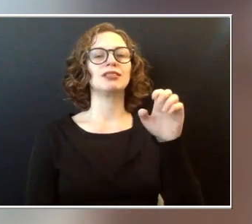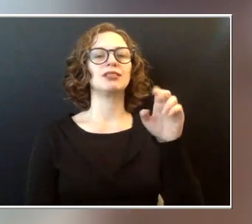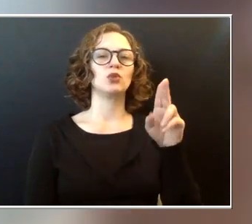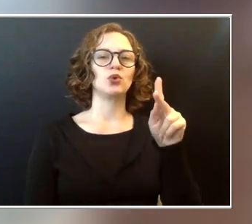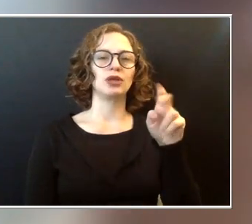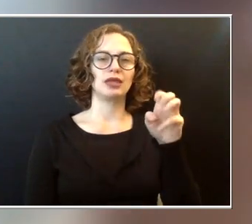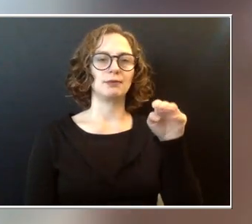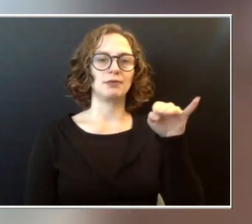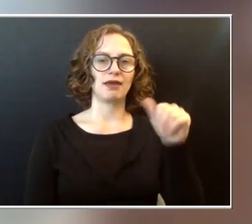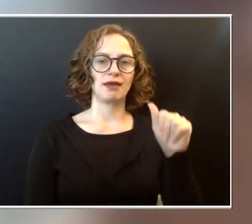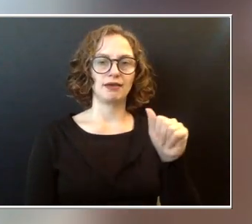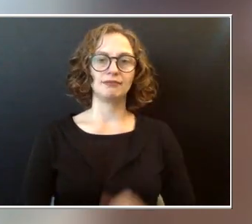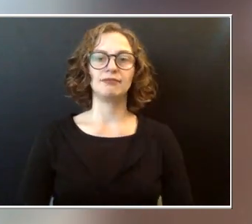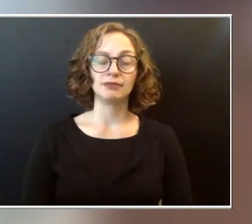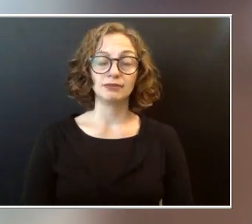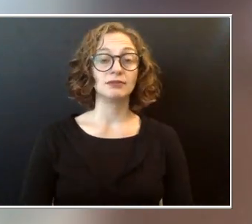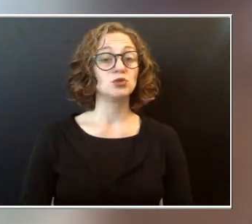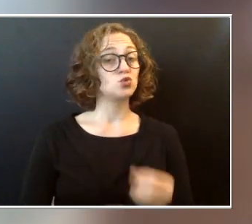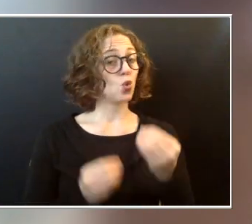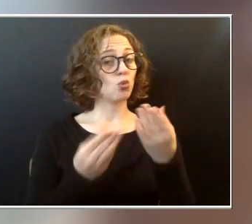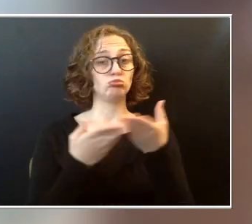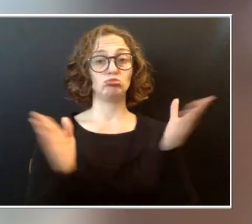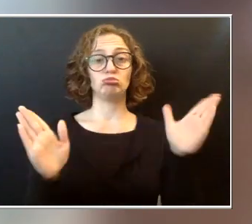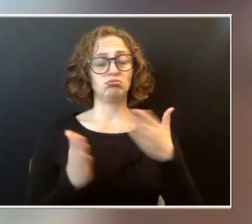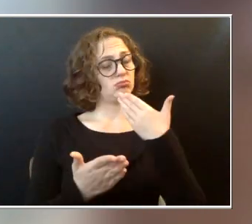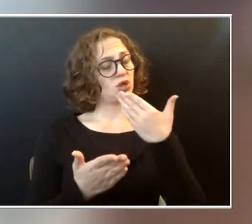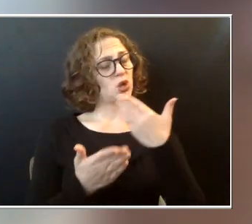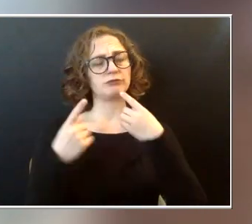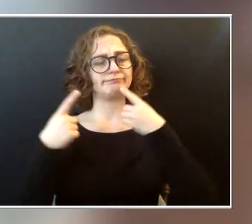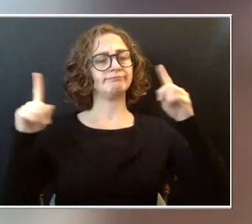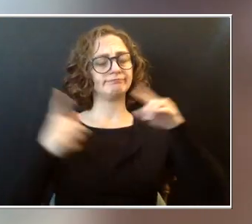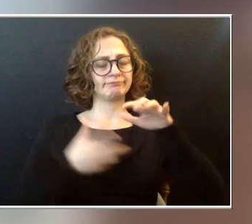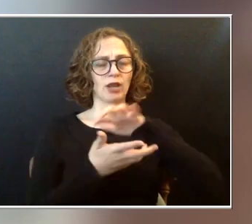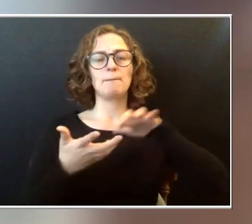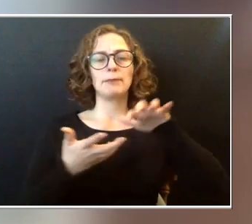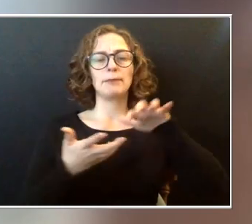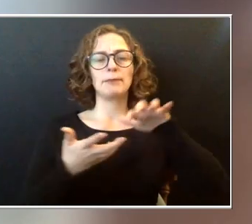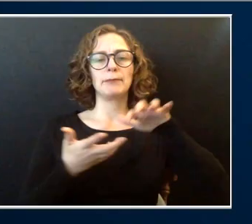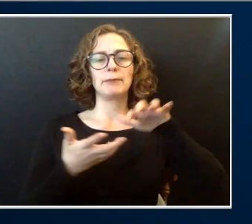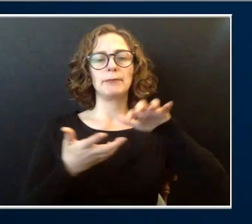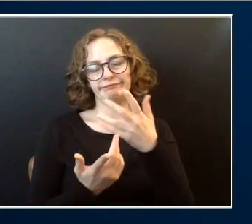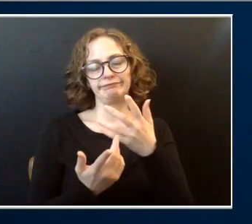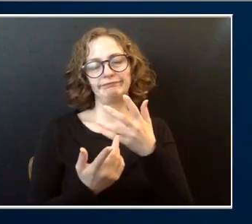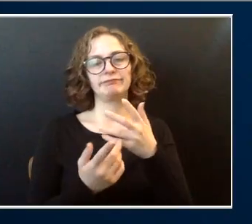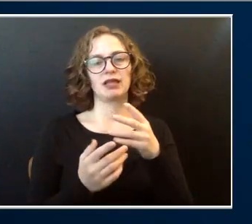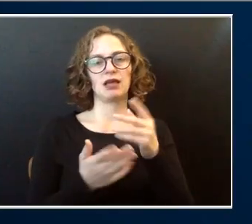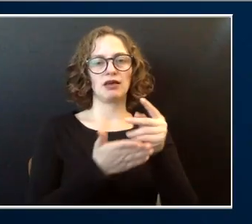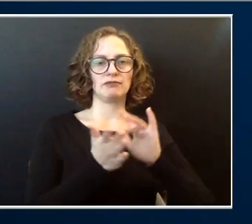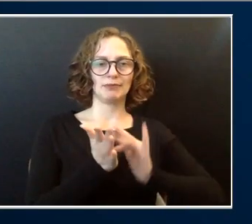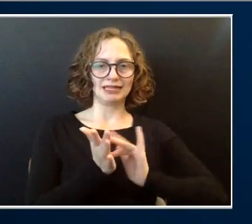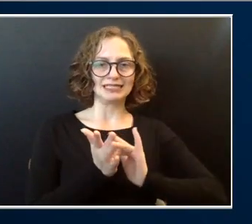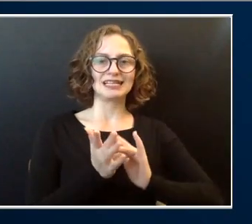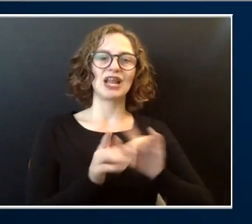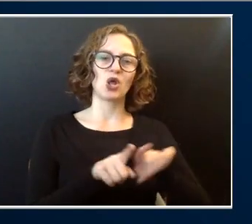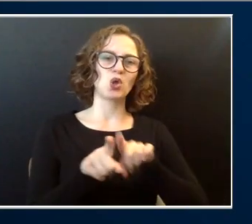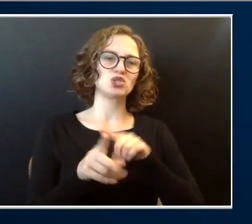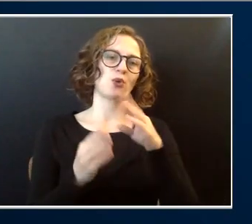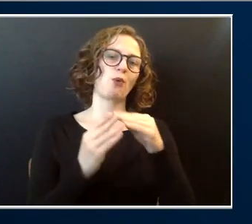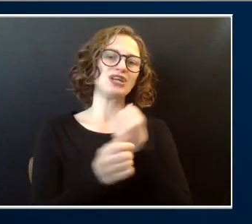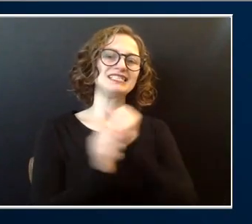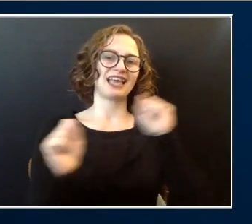effective combination and also safe in terms of long-term side effects for our patients. So Dr. Byer, when we suggested to